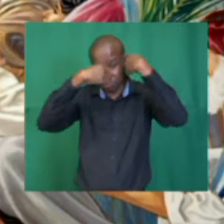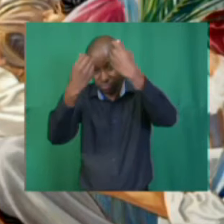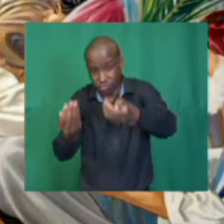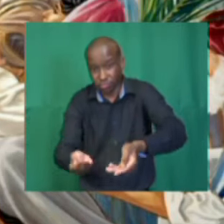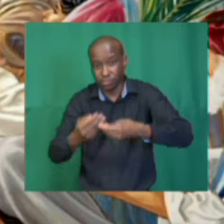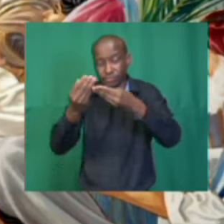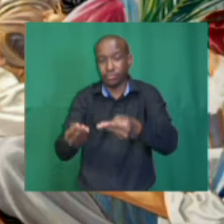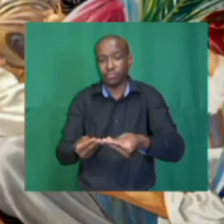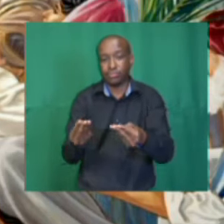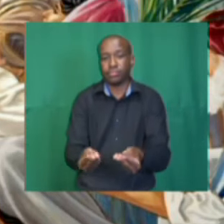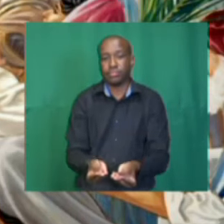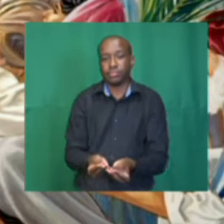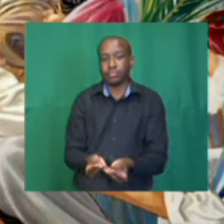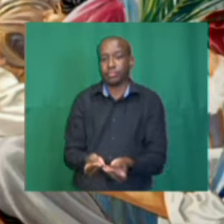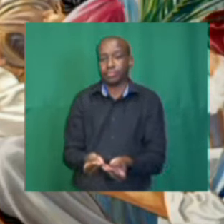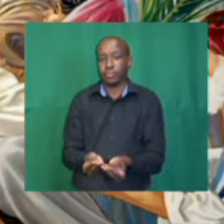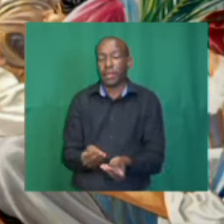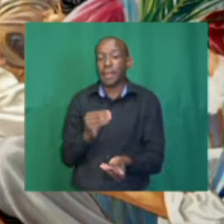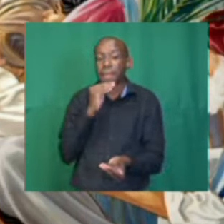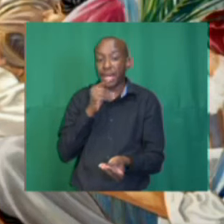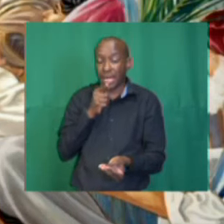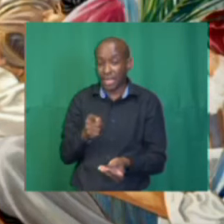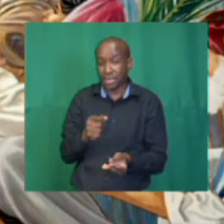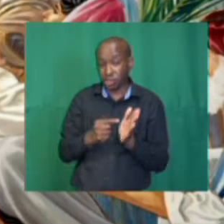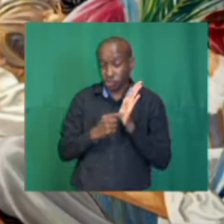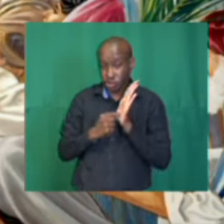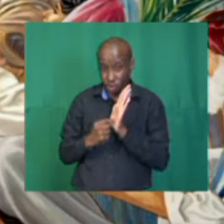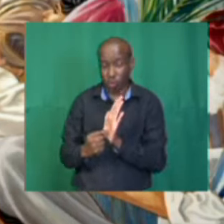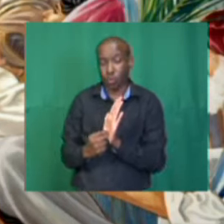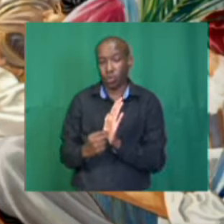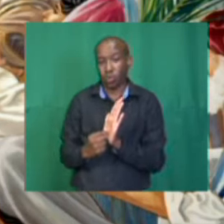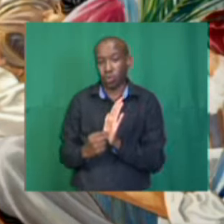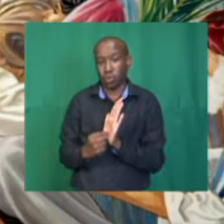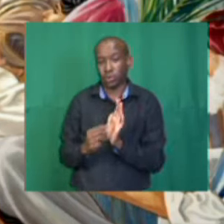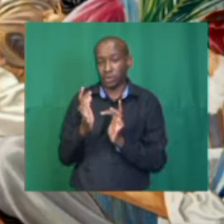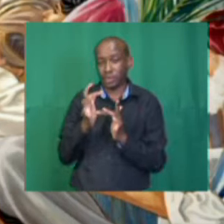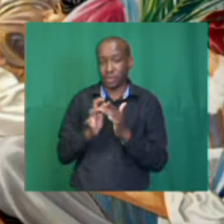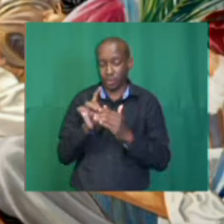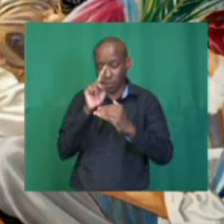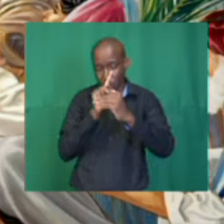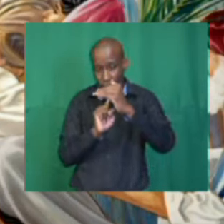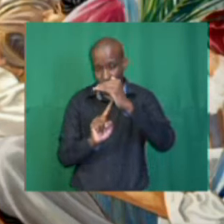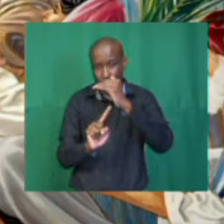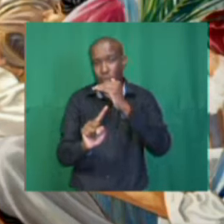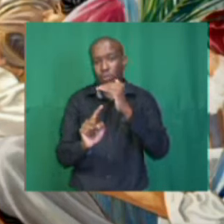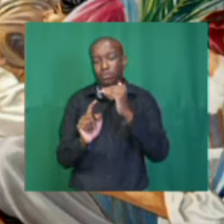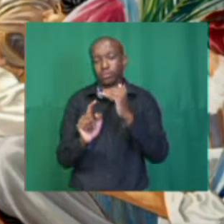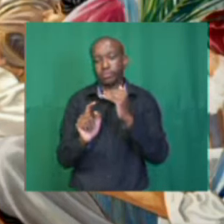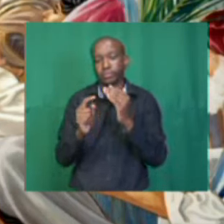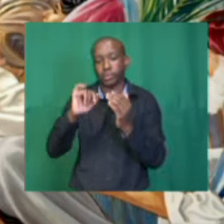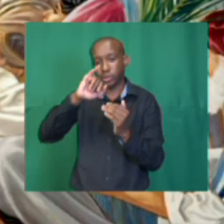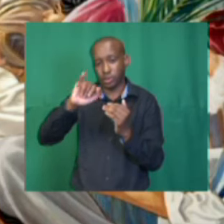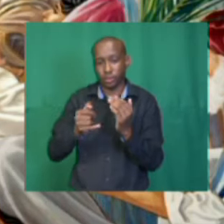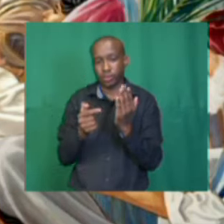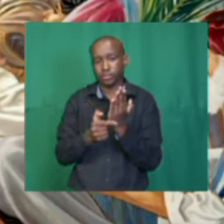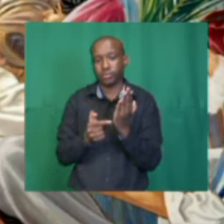their garments. So this is an illustration of the triumphant entry into Jerusalem. And in the